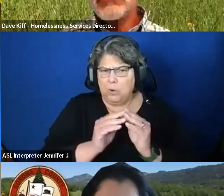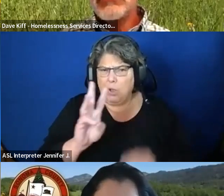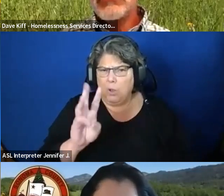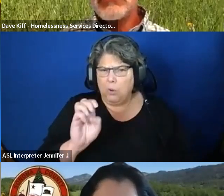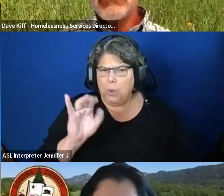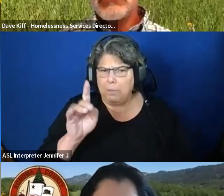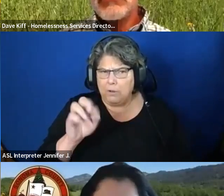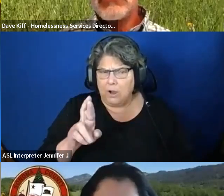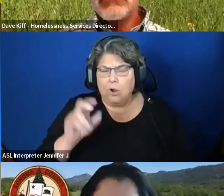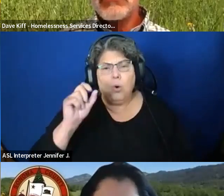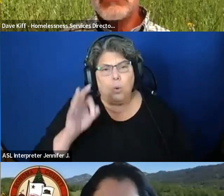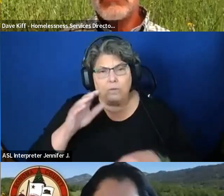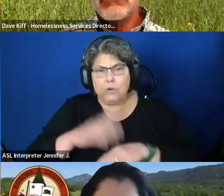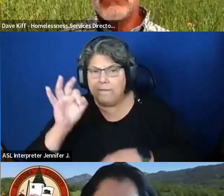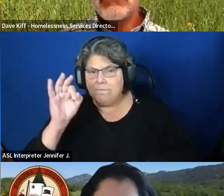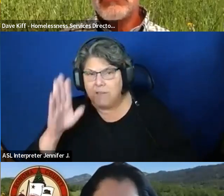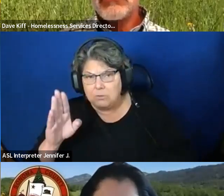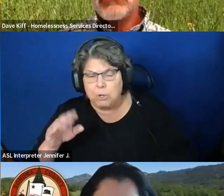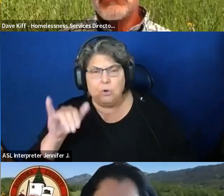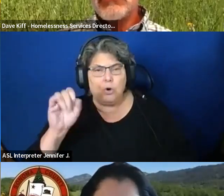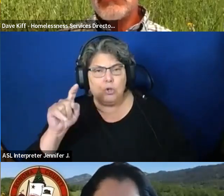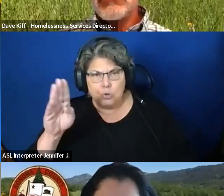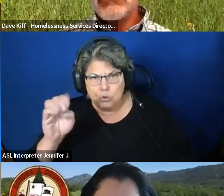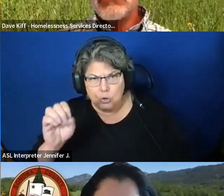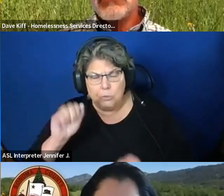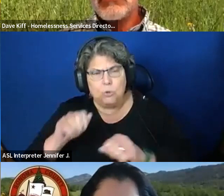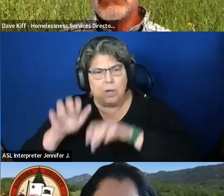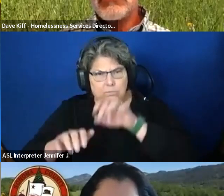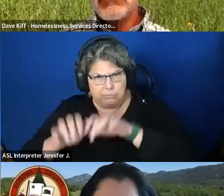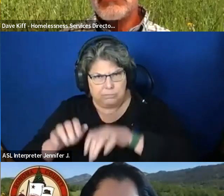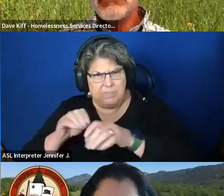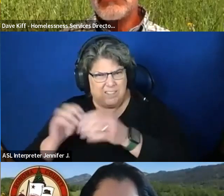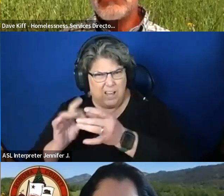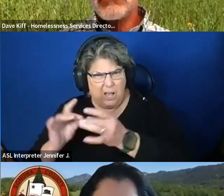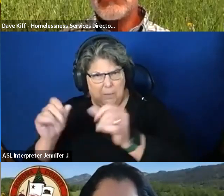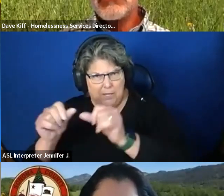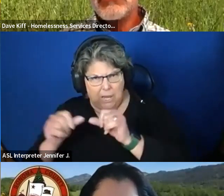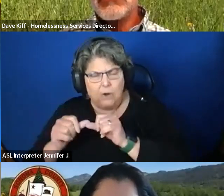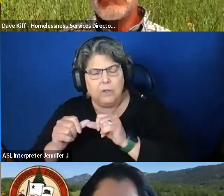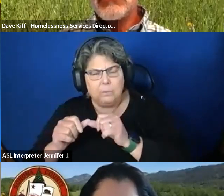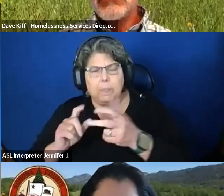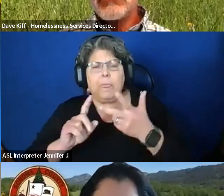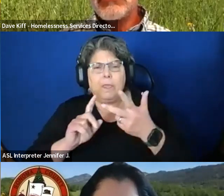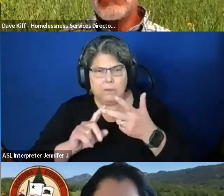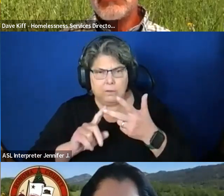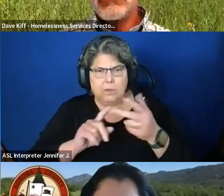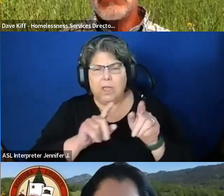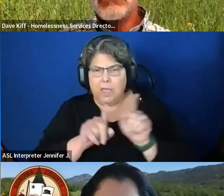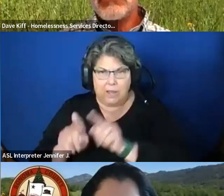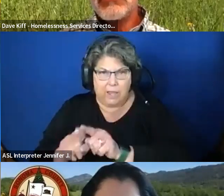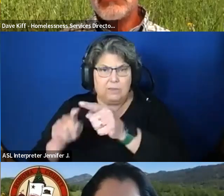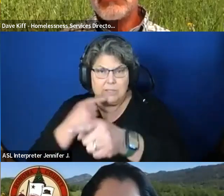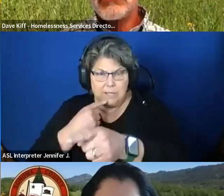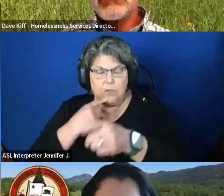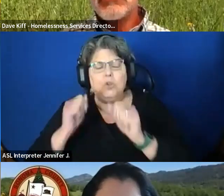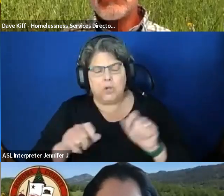Facebook or YouTube and are posting, you can post your questions or comments in the comments area. You also, as Chair Corsi has mentioned, you're